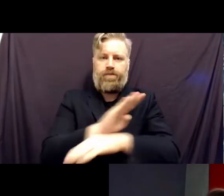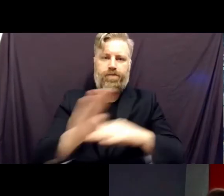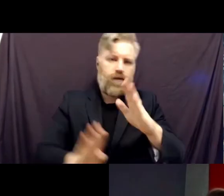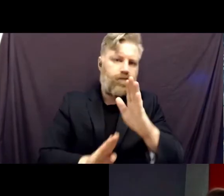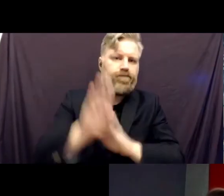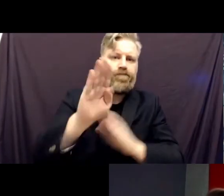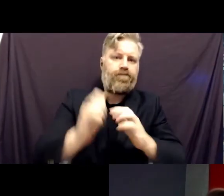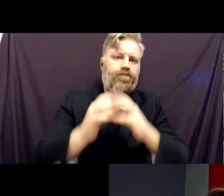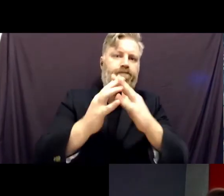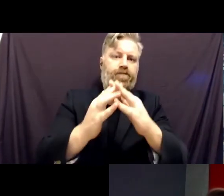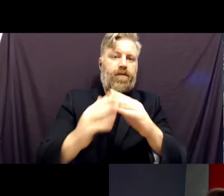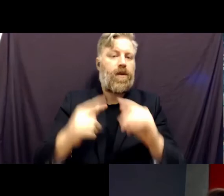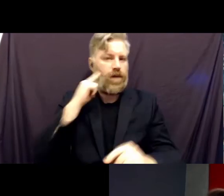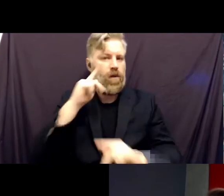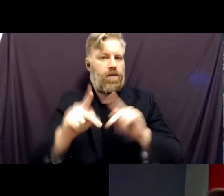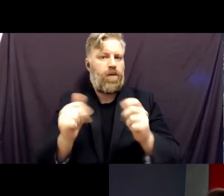with disabilities.